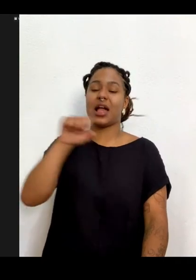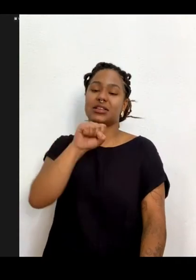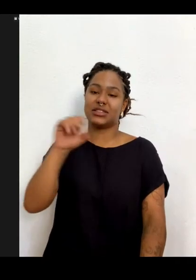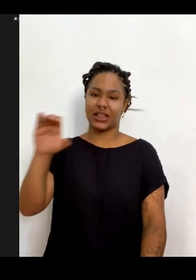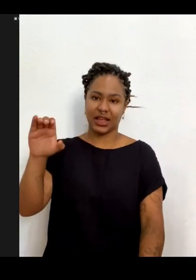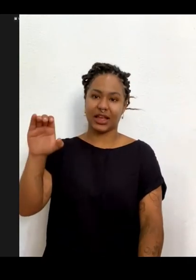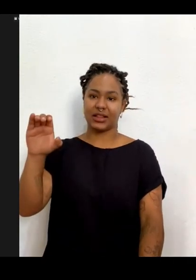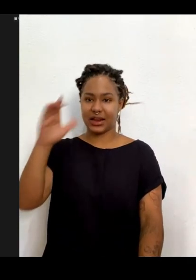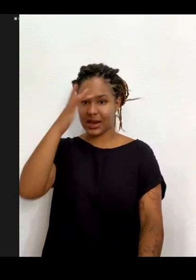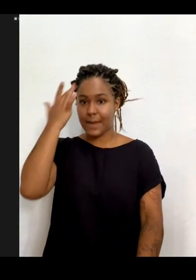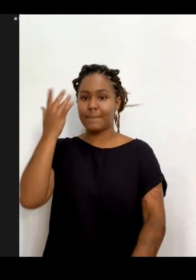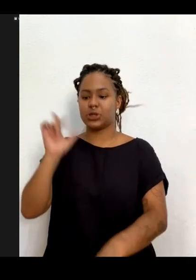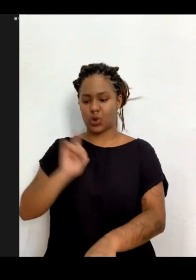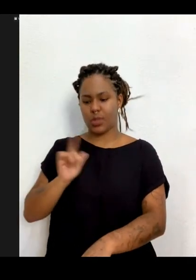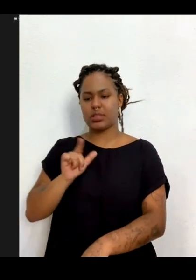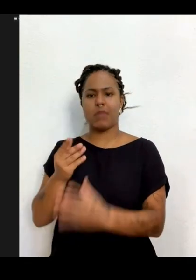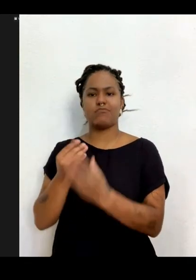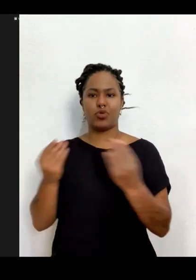foreign